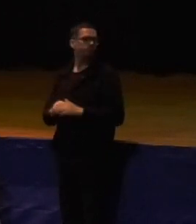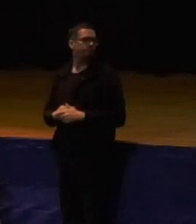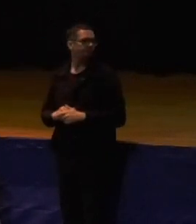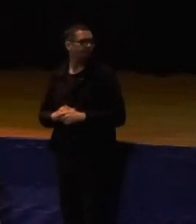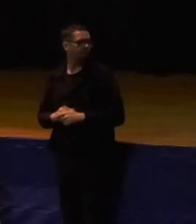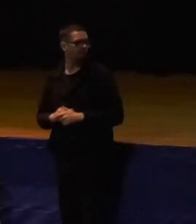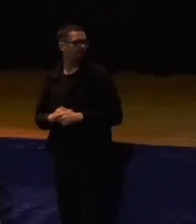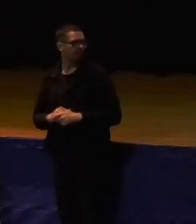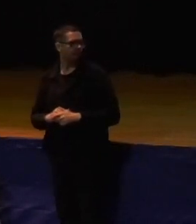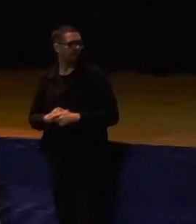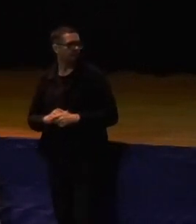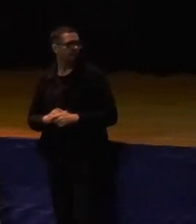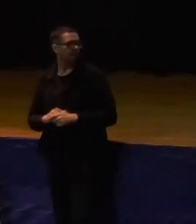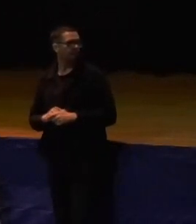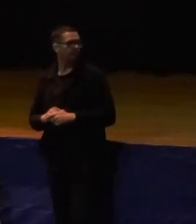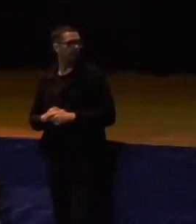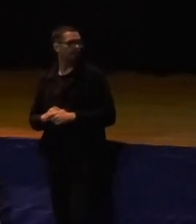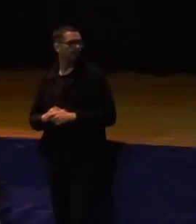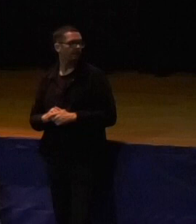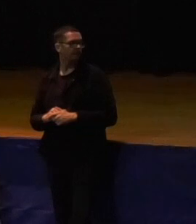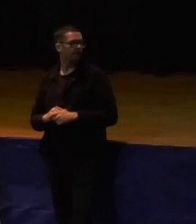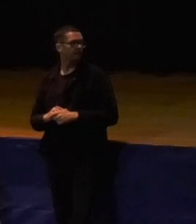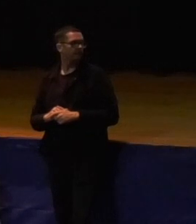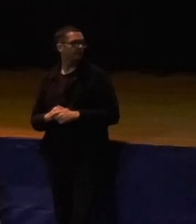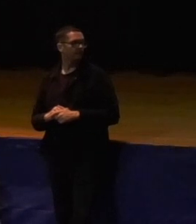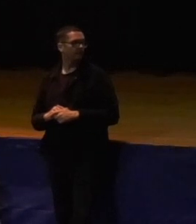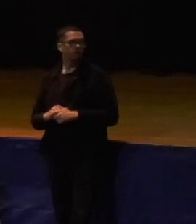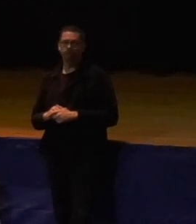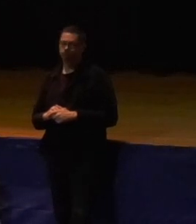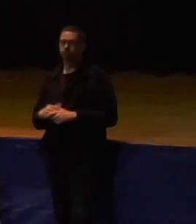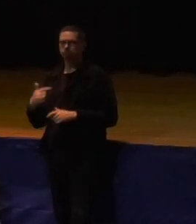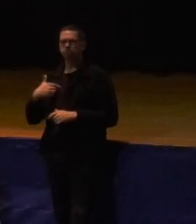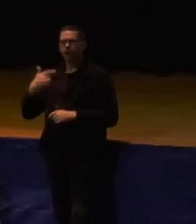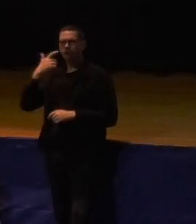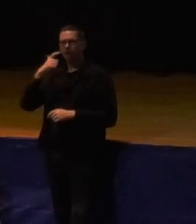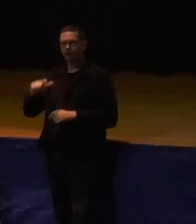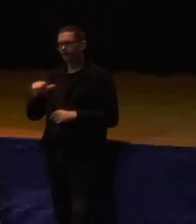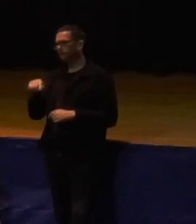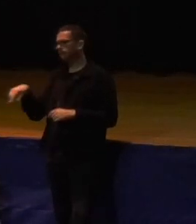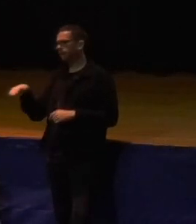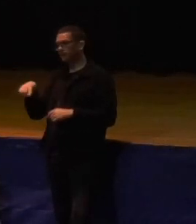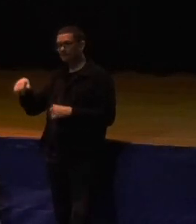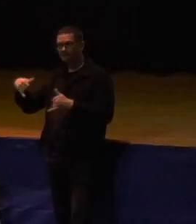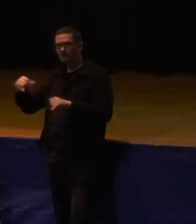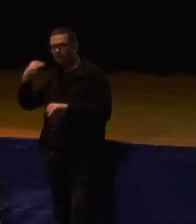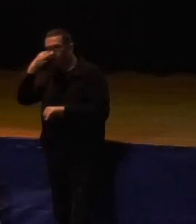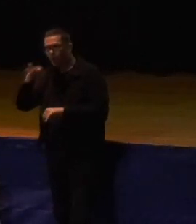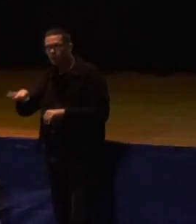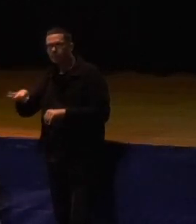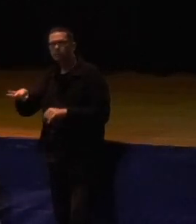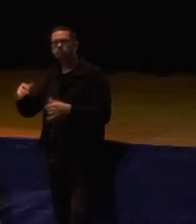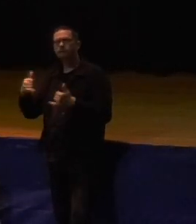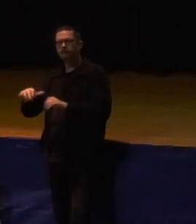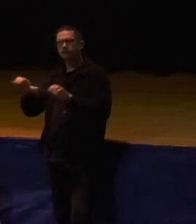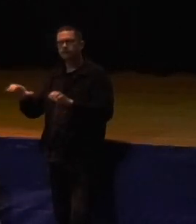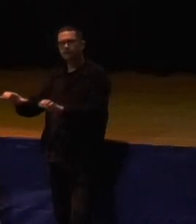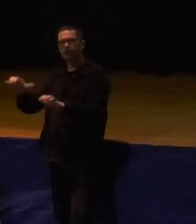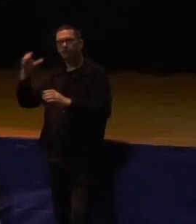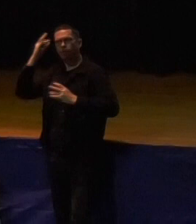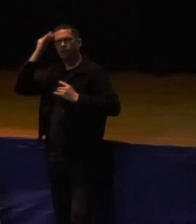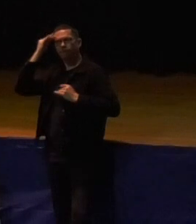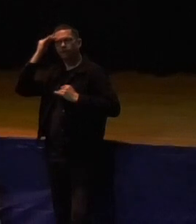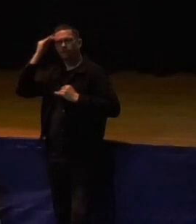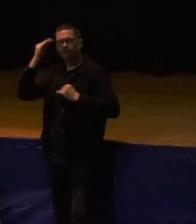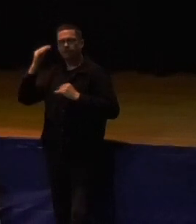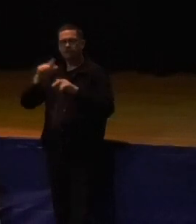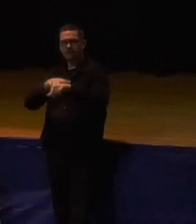that proximity there, but I think this was still done thoughtfully and in response to maintaining our